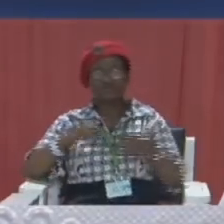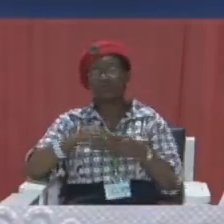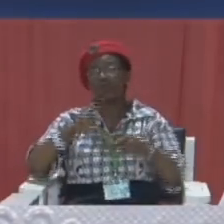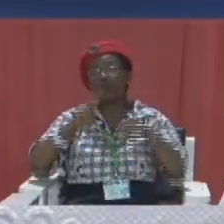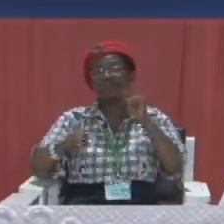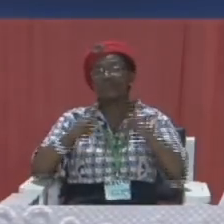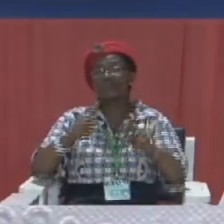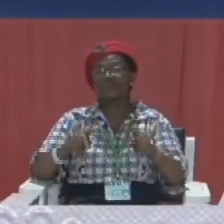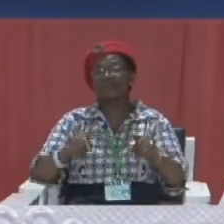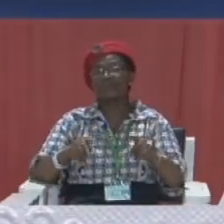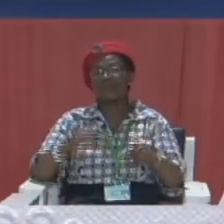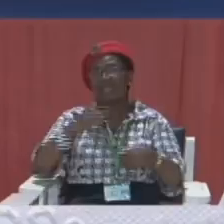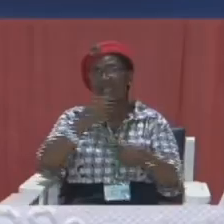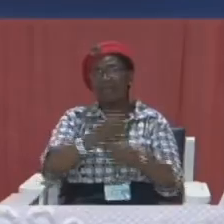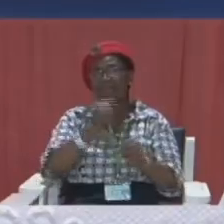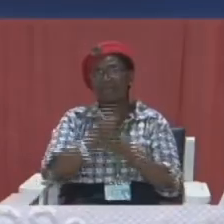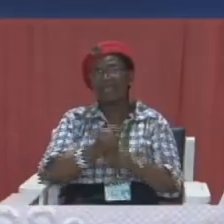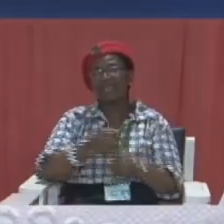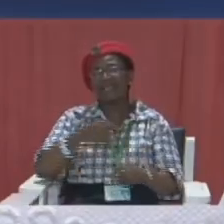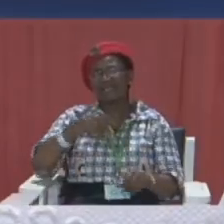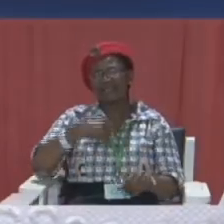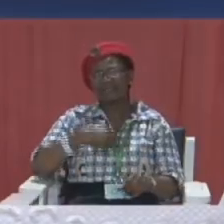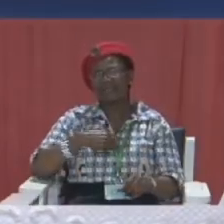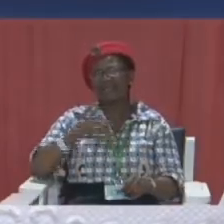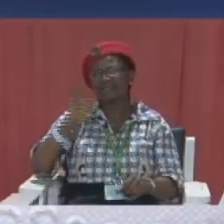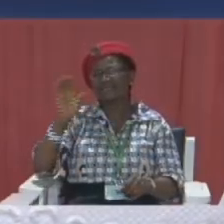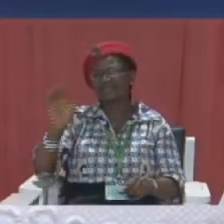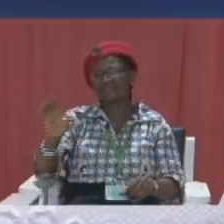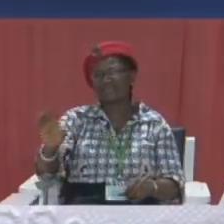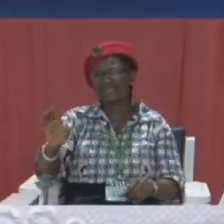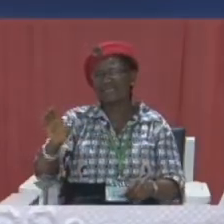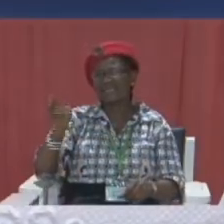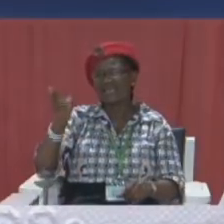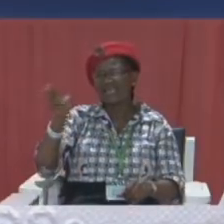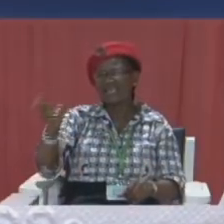Make me the channel, the true witch.